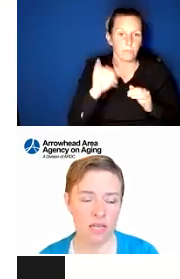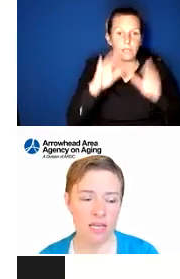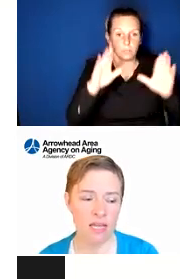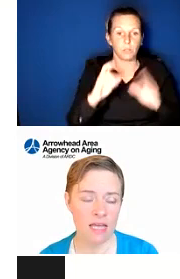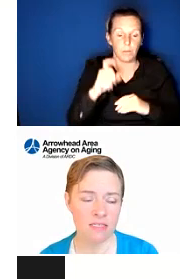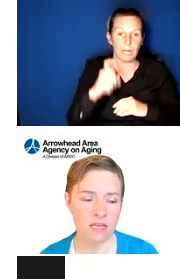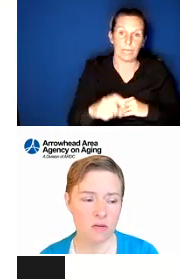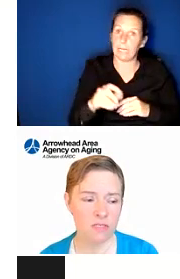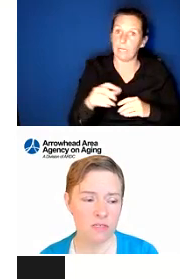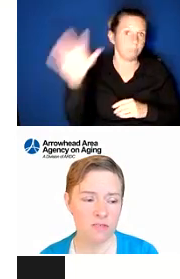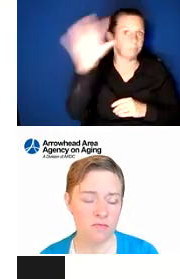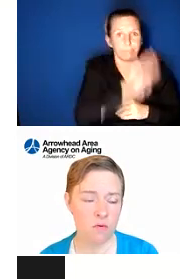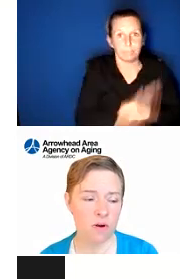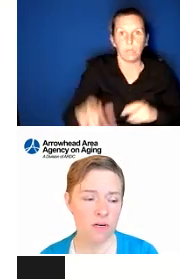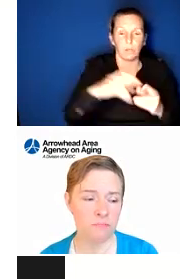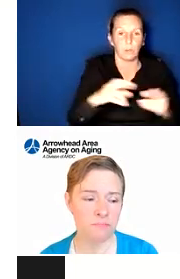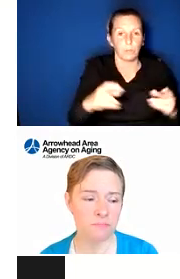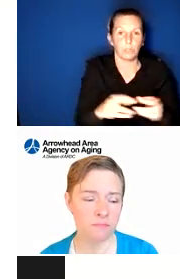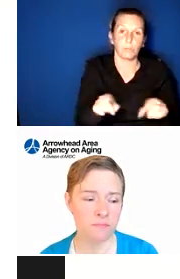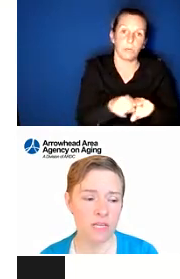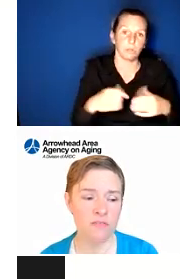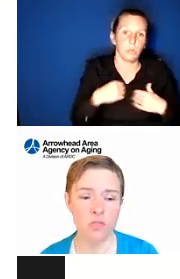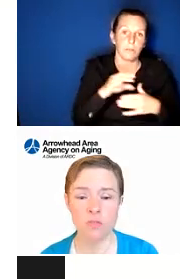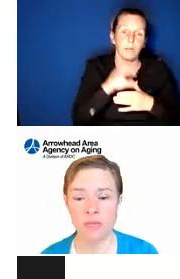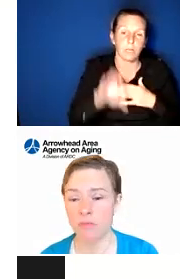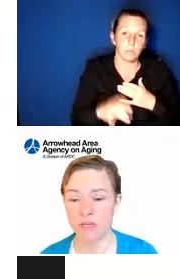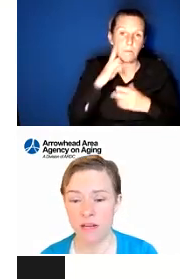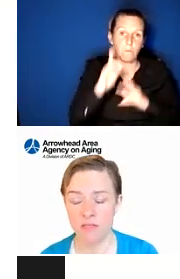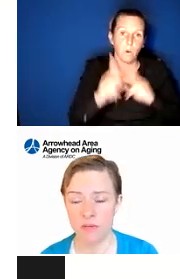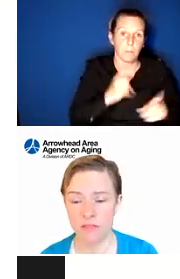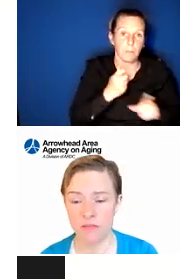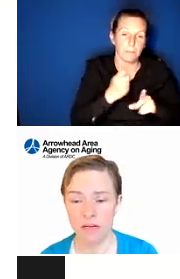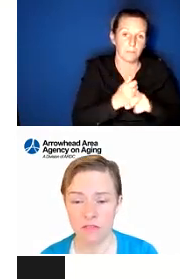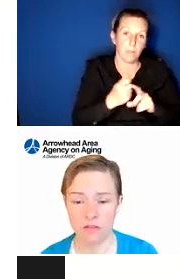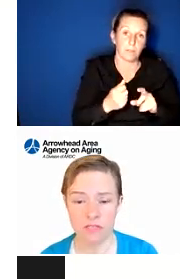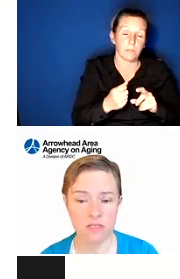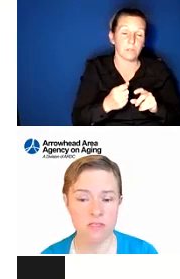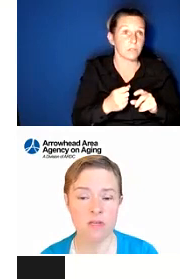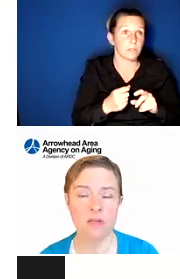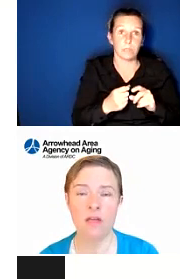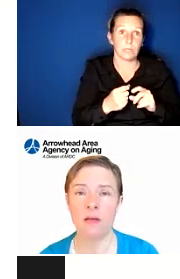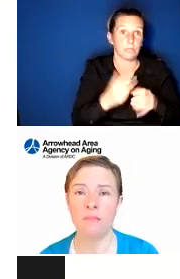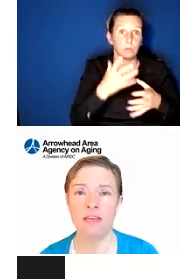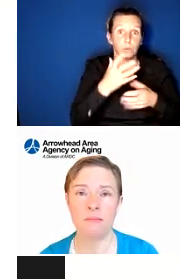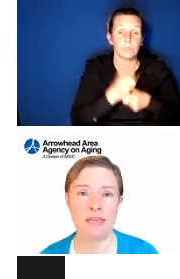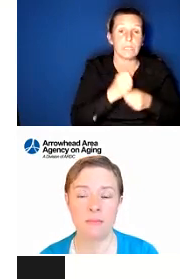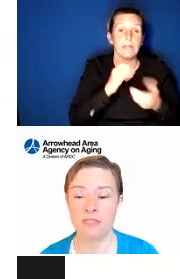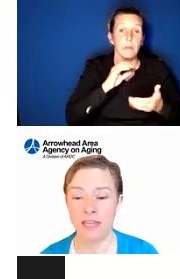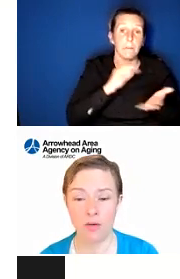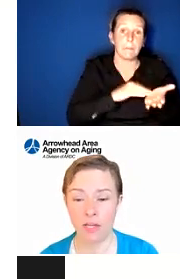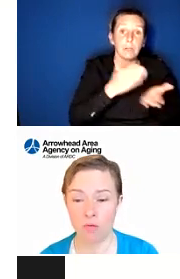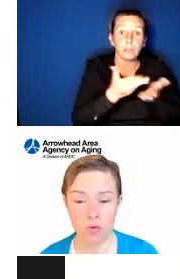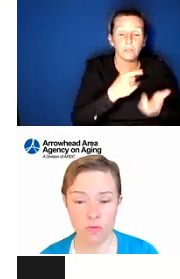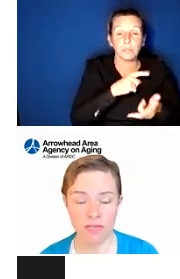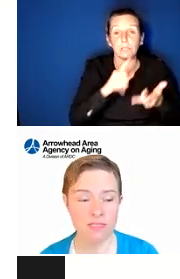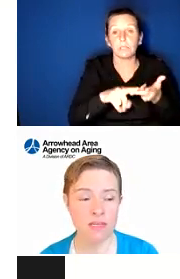region and has consequences for individuals being able to connect with medical services, being able to get